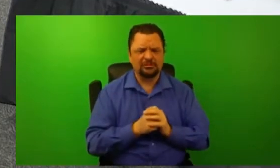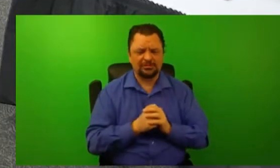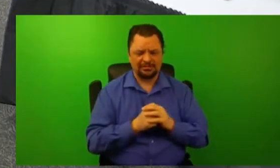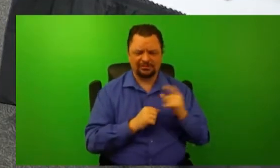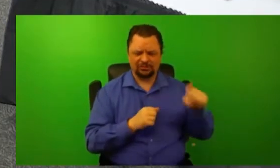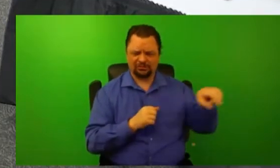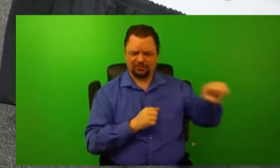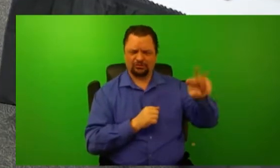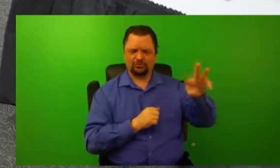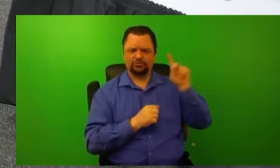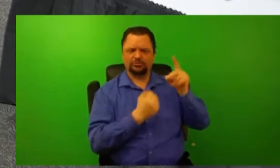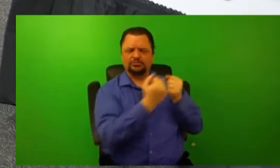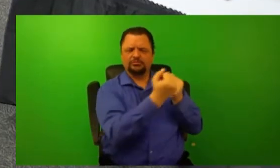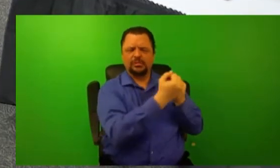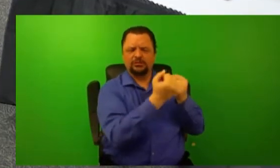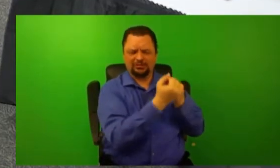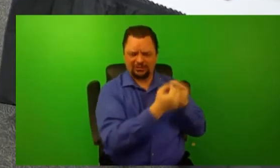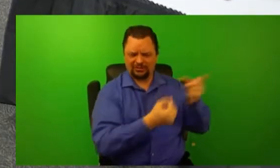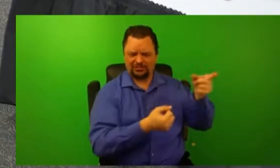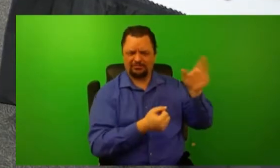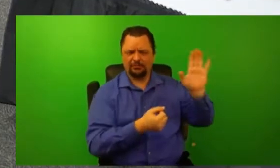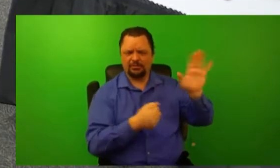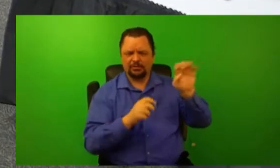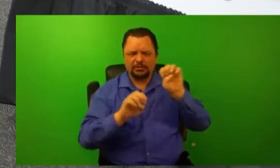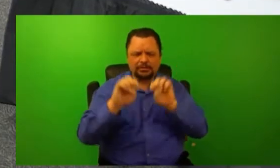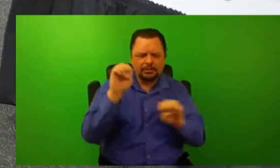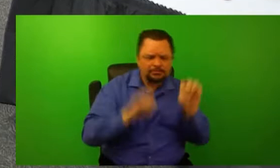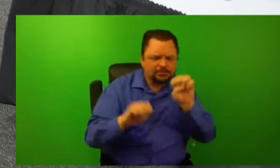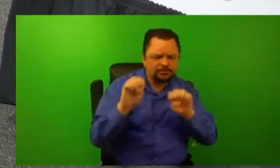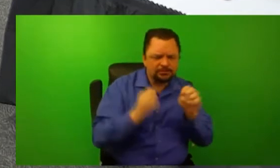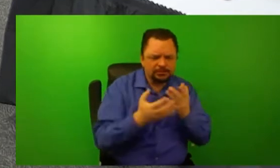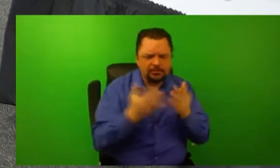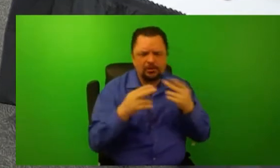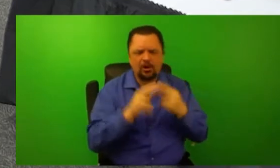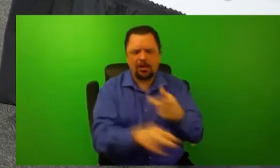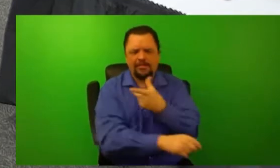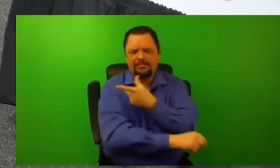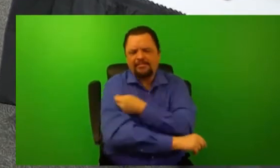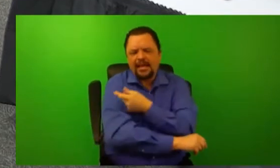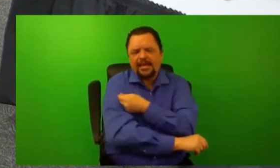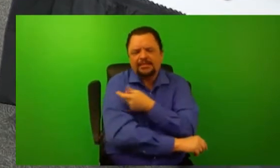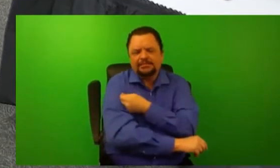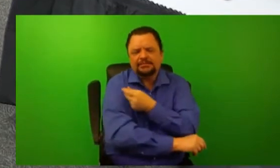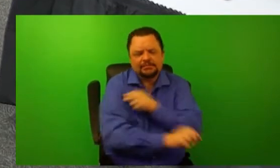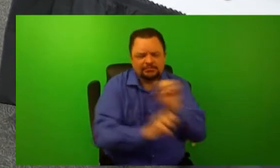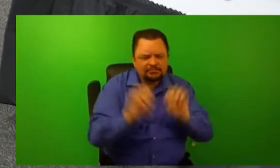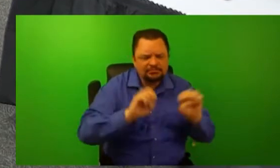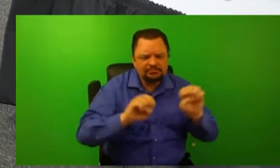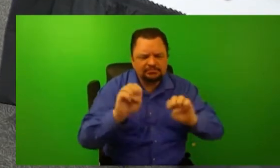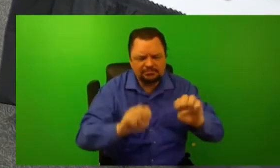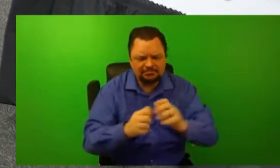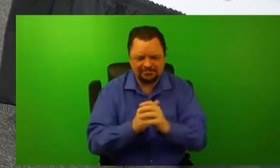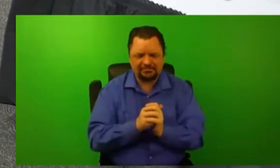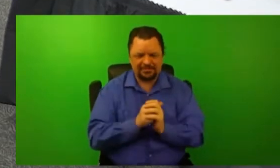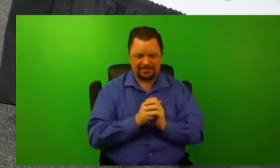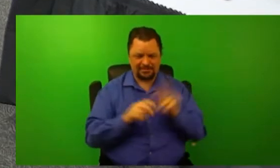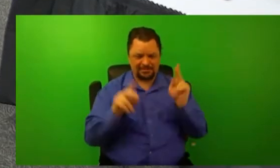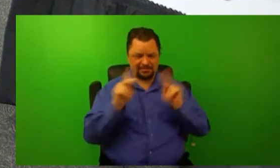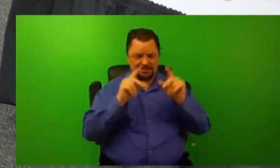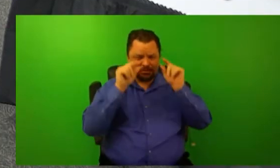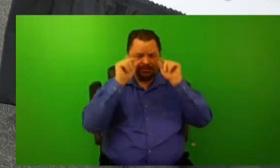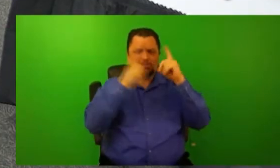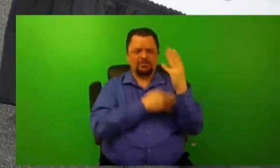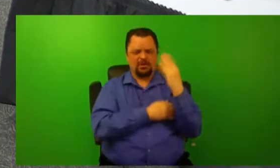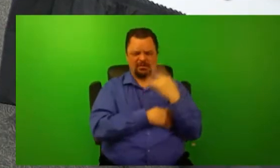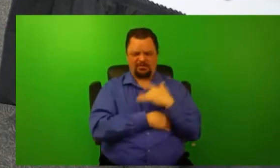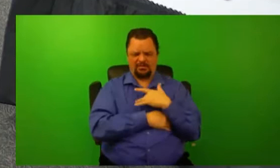experimental treatment that's called a vaccine. Every day, more and more people are waking up that they were defrauded, manipulated, coerced, and have done irreparable damage